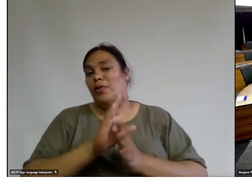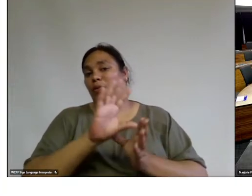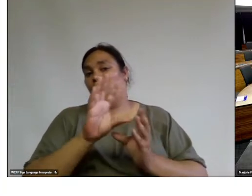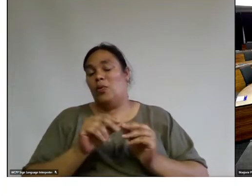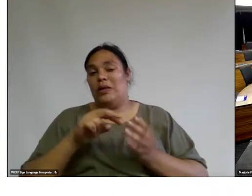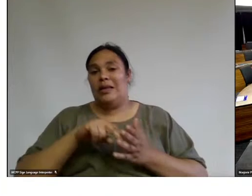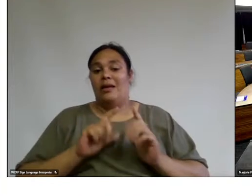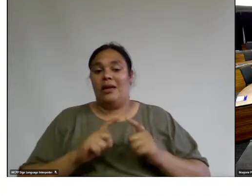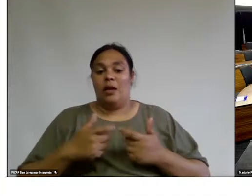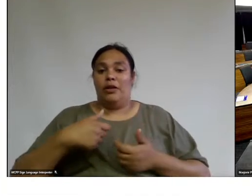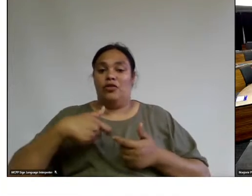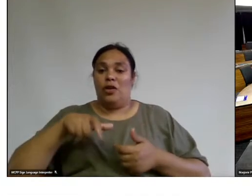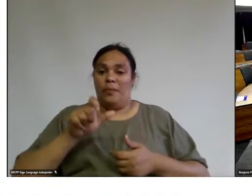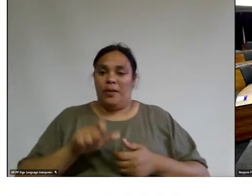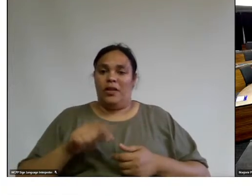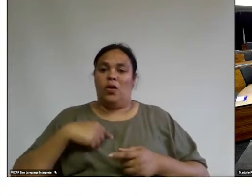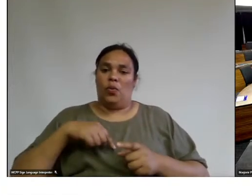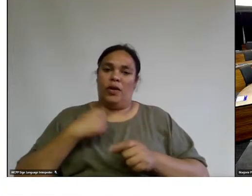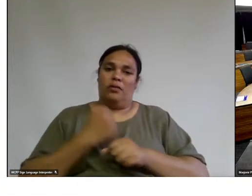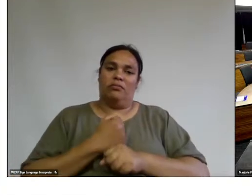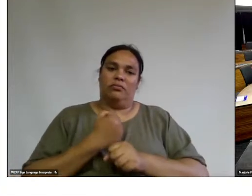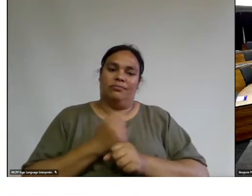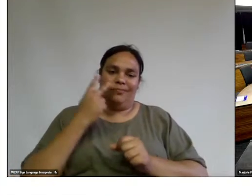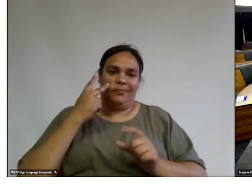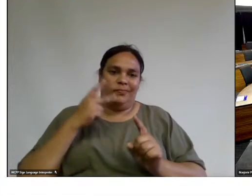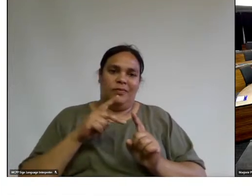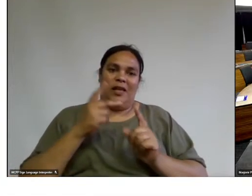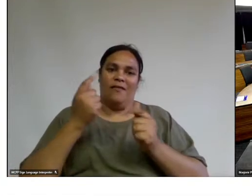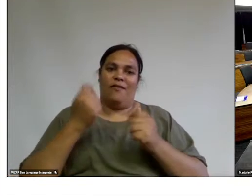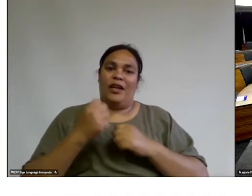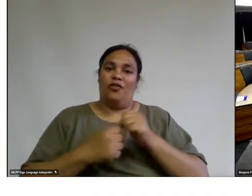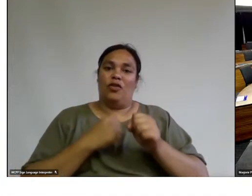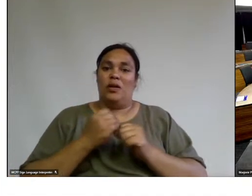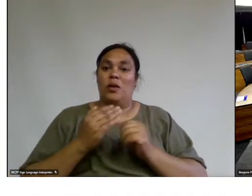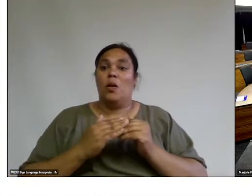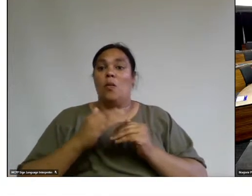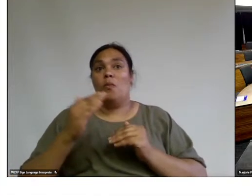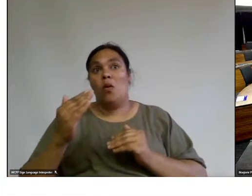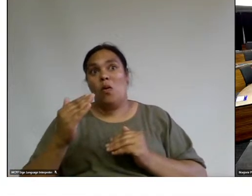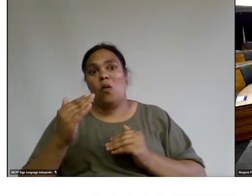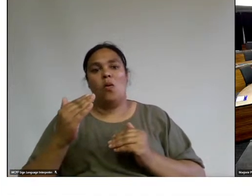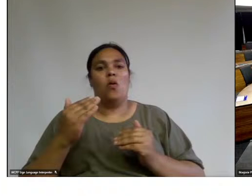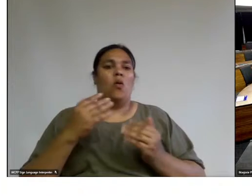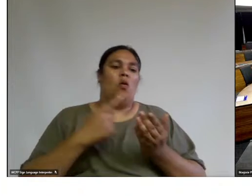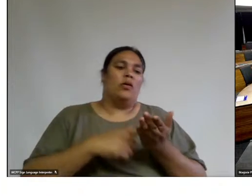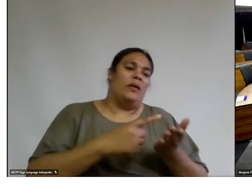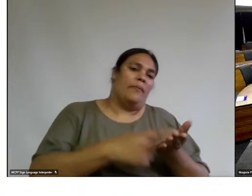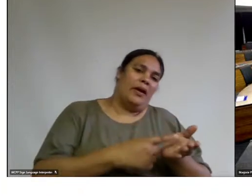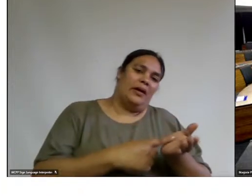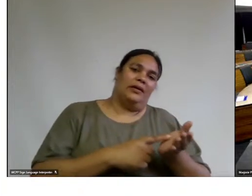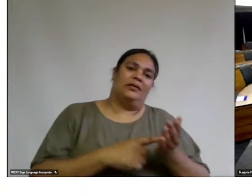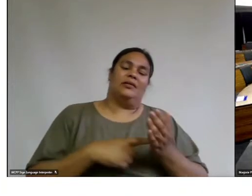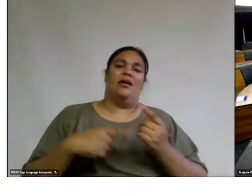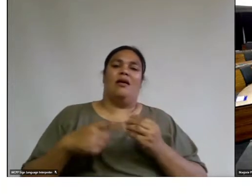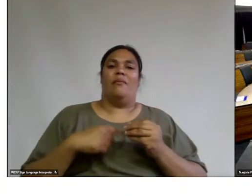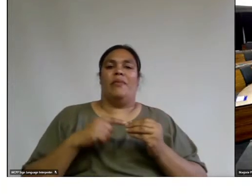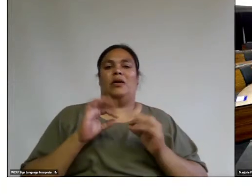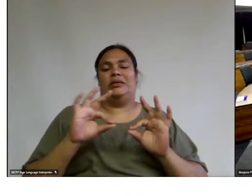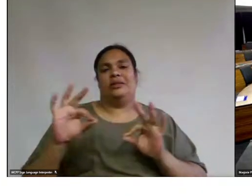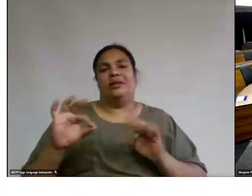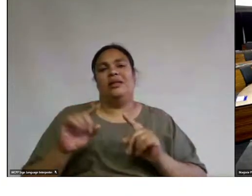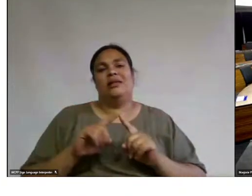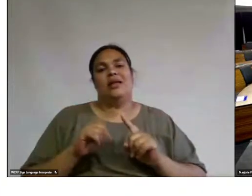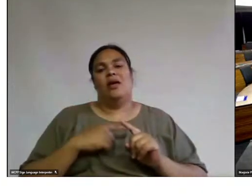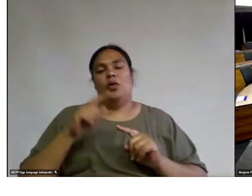Chair, that would see in this financial year more rigorous debates around this. And I